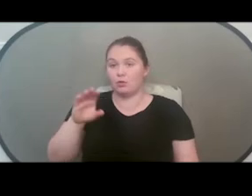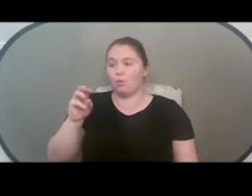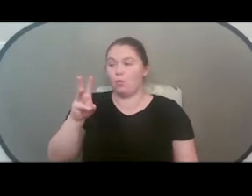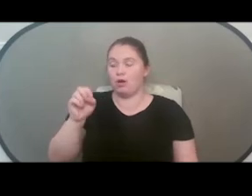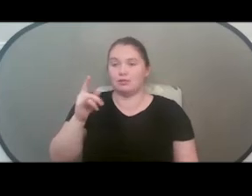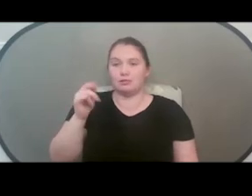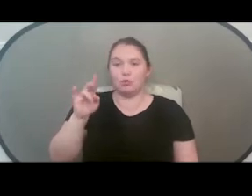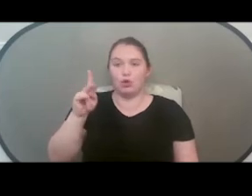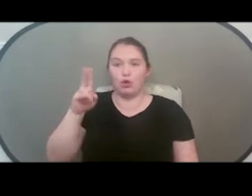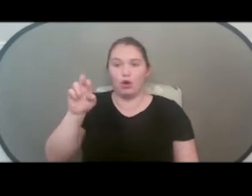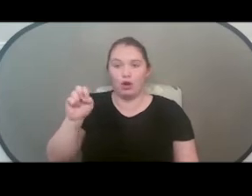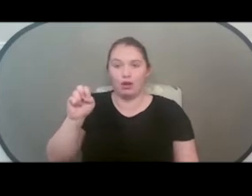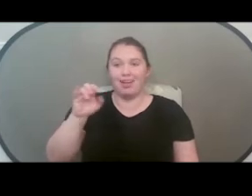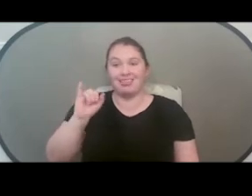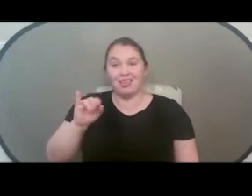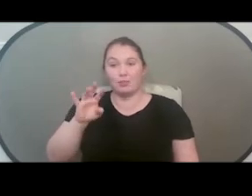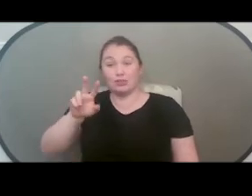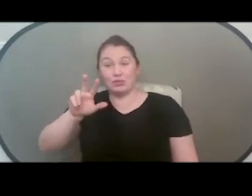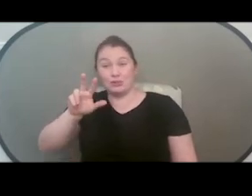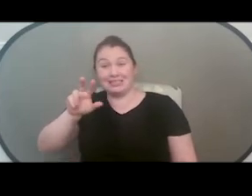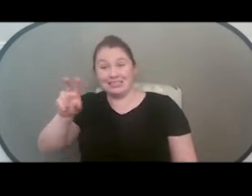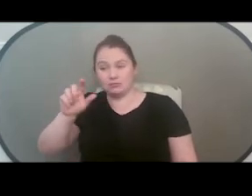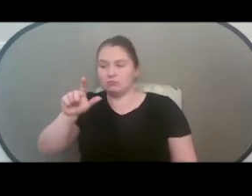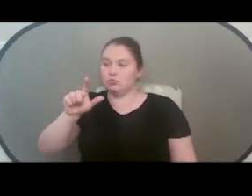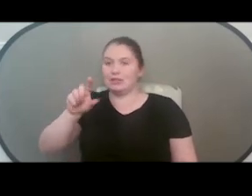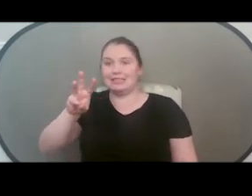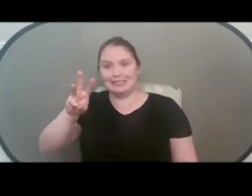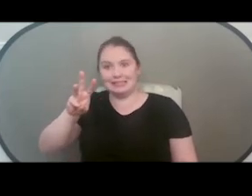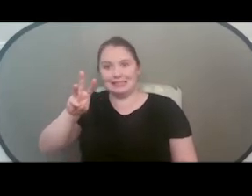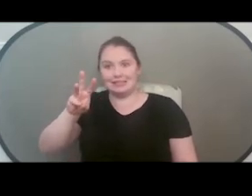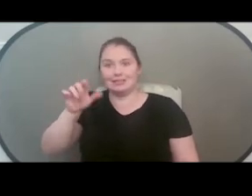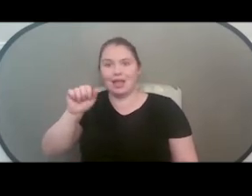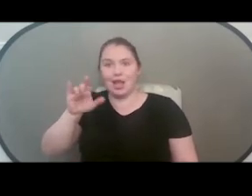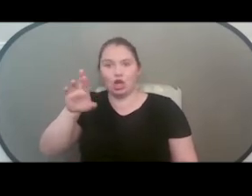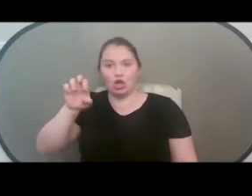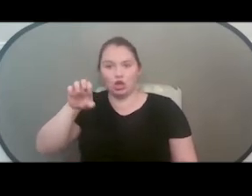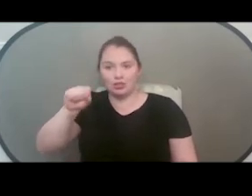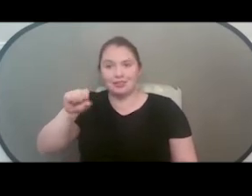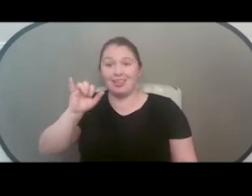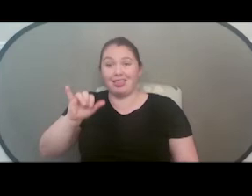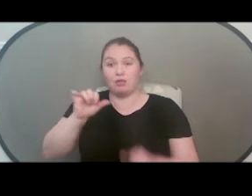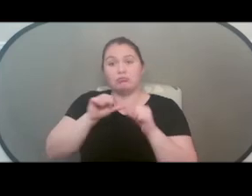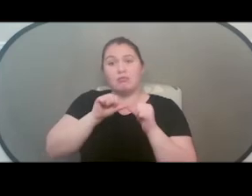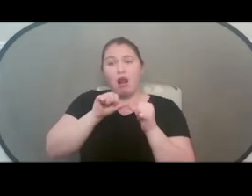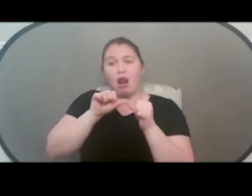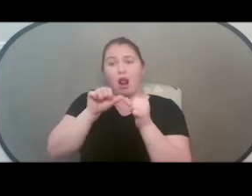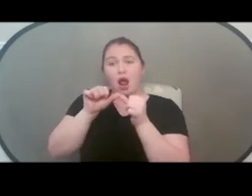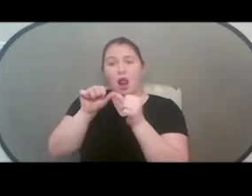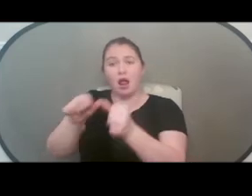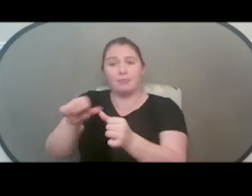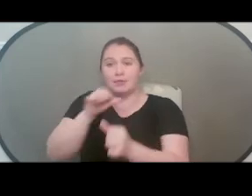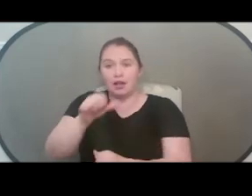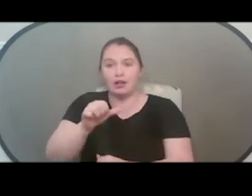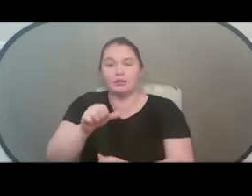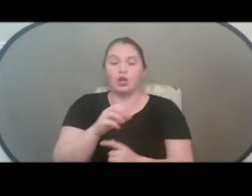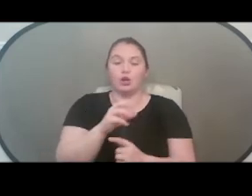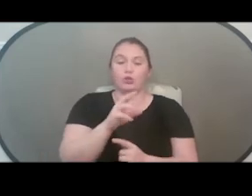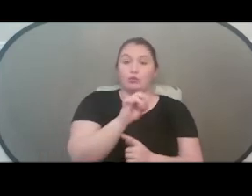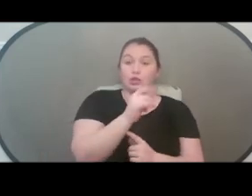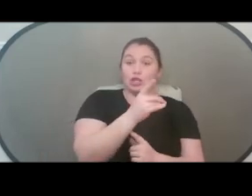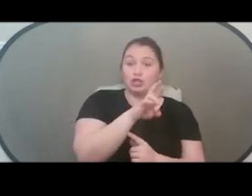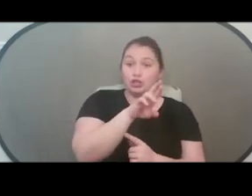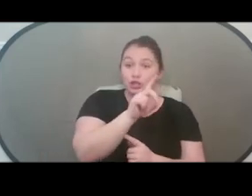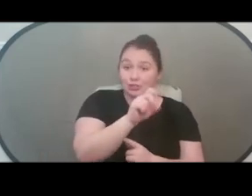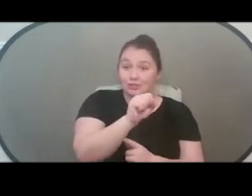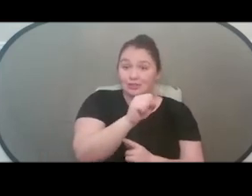we showed, that was 26 acres and it wasn't all continuous, which was challenging. And in Richards High School is smaller.